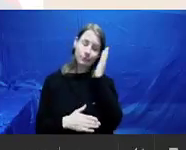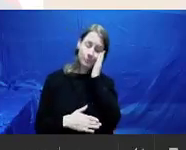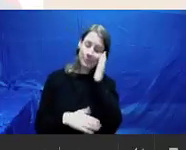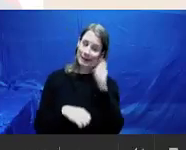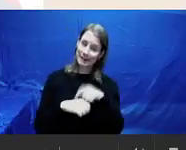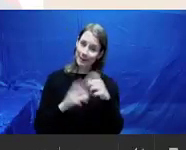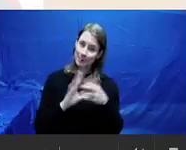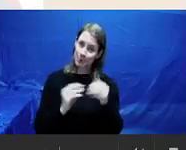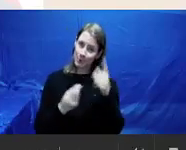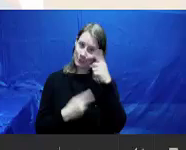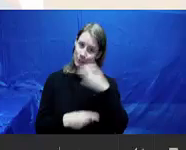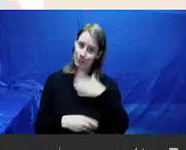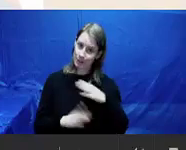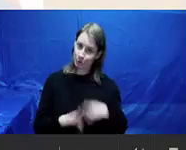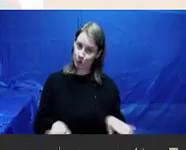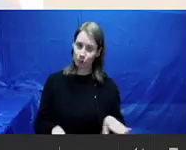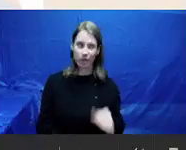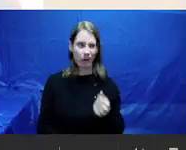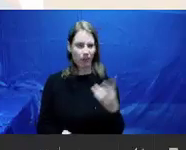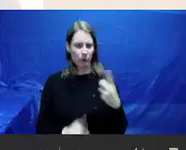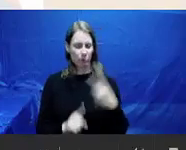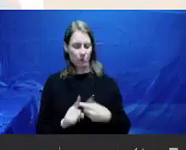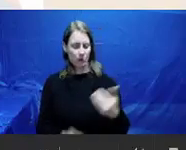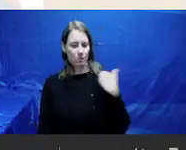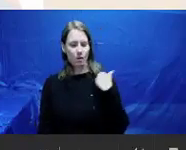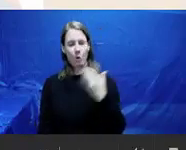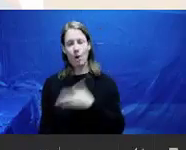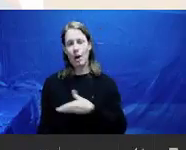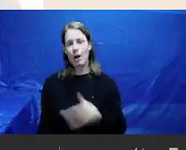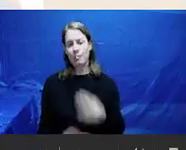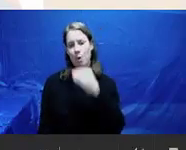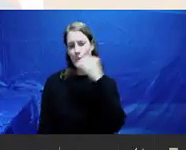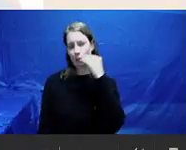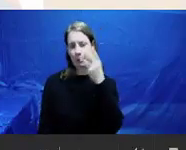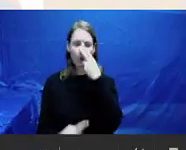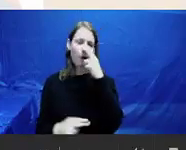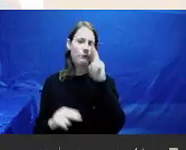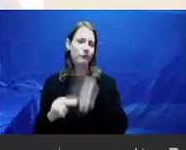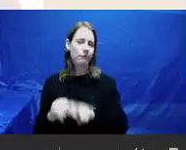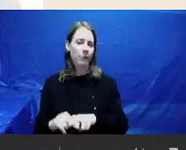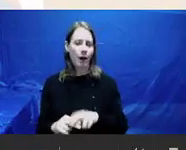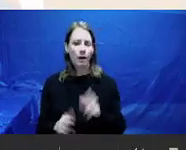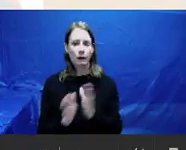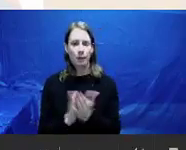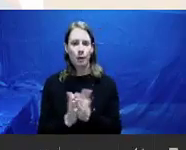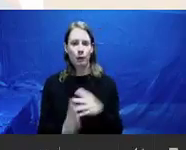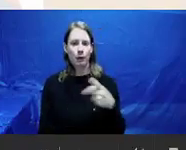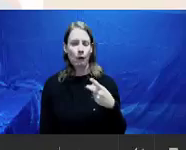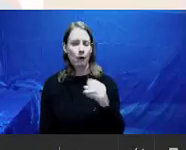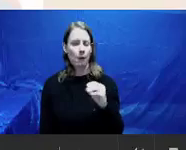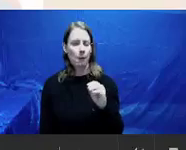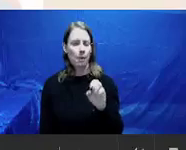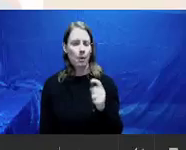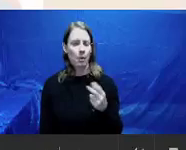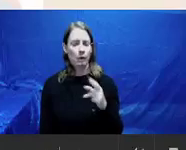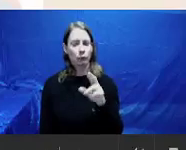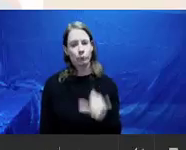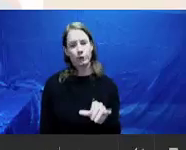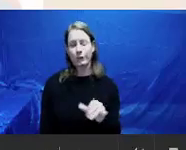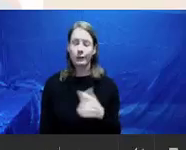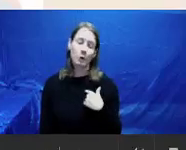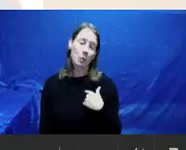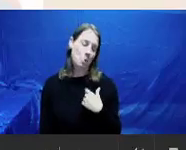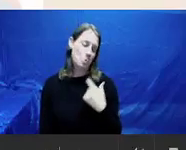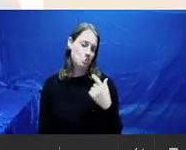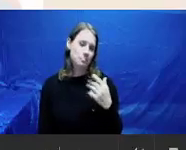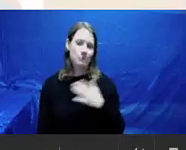a couple of months ago, I brought home a really fun poetry book that I thought would be great for us to read together. So we're reading this at night, and